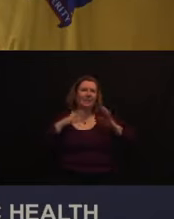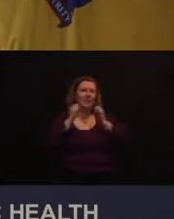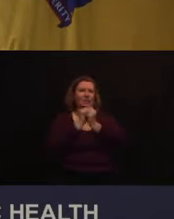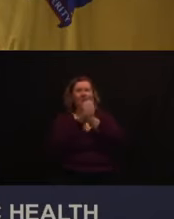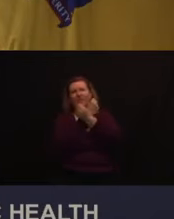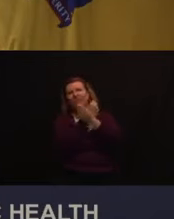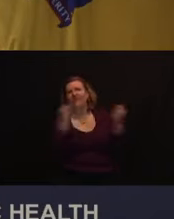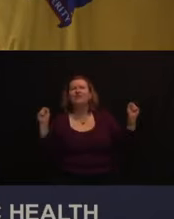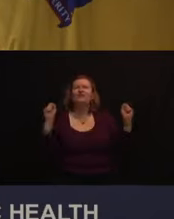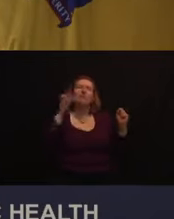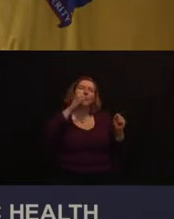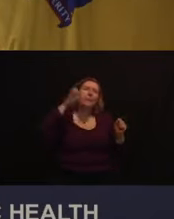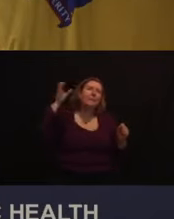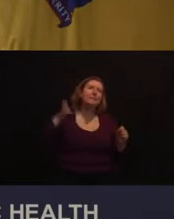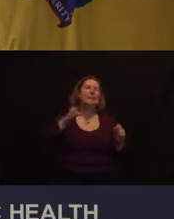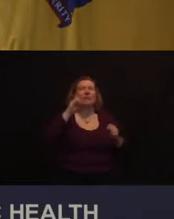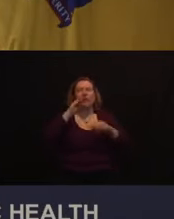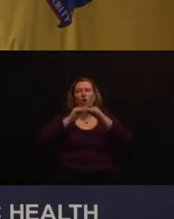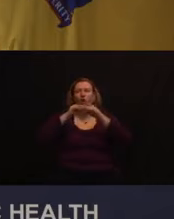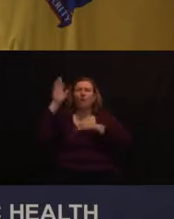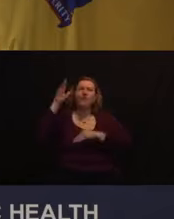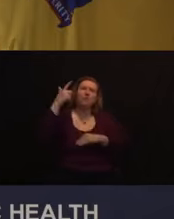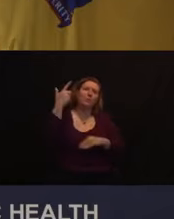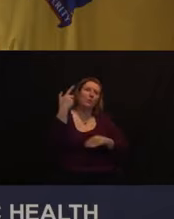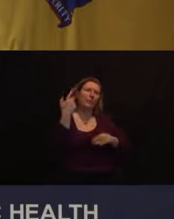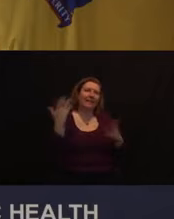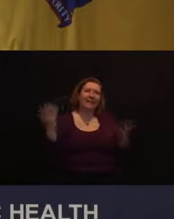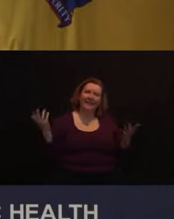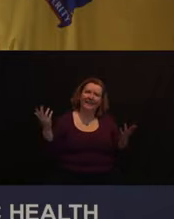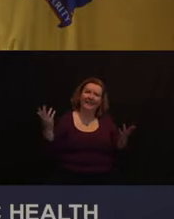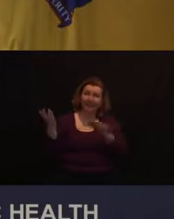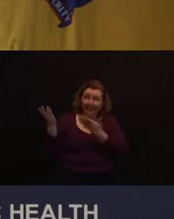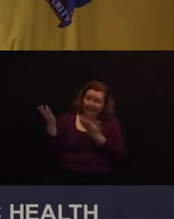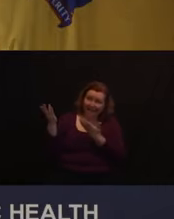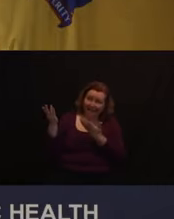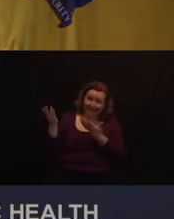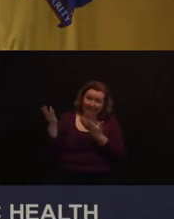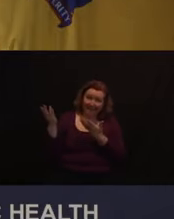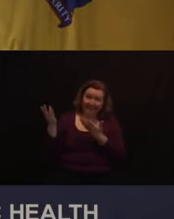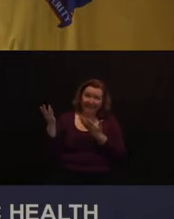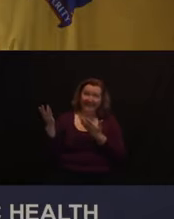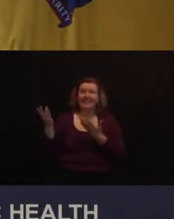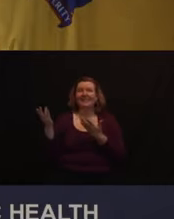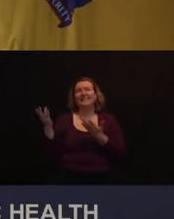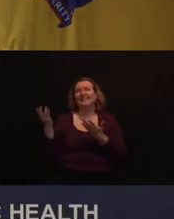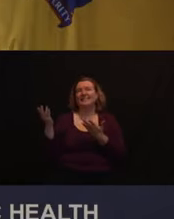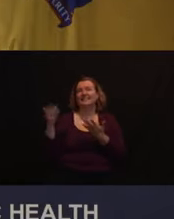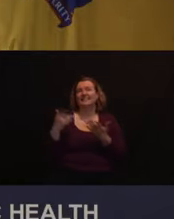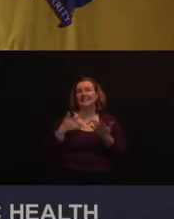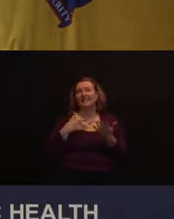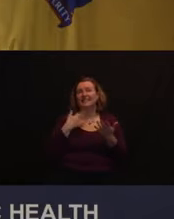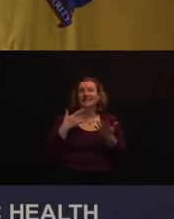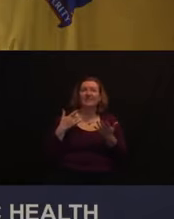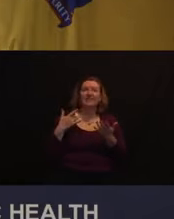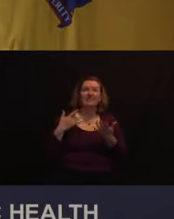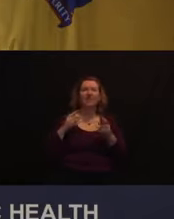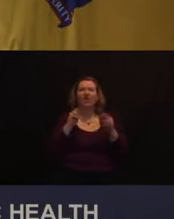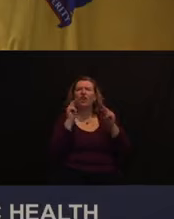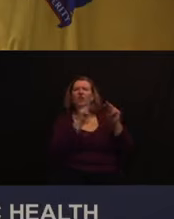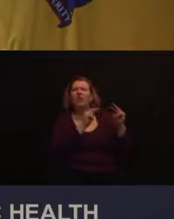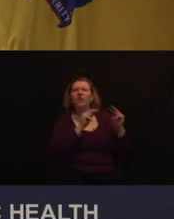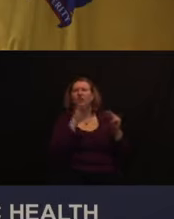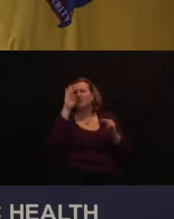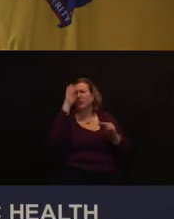over 21? Exactly. Will changes continue to be made incrementally, though, based on hospitalizations, the RT, and